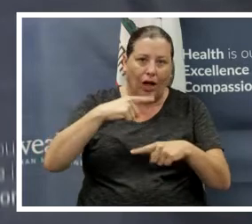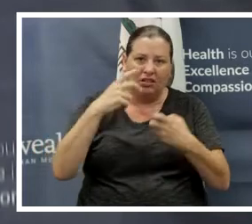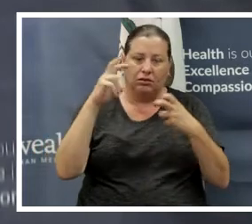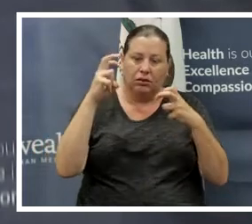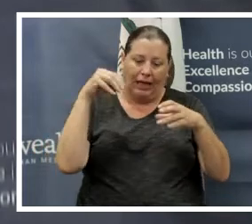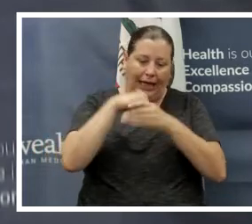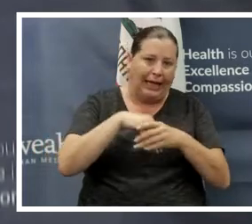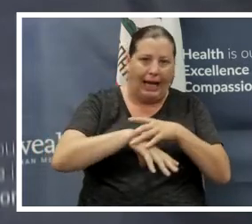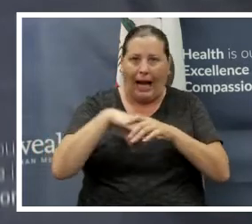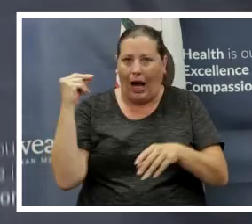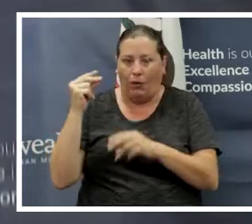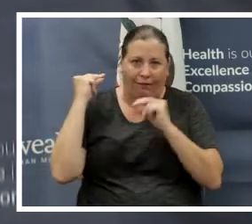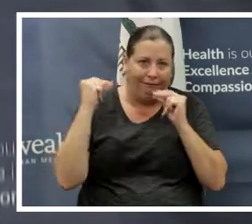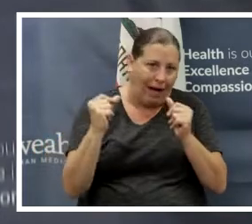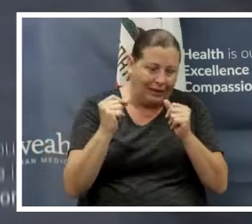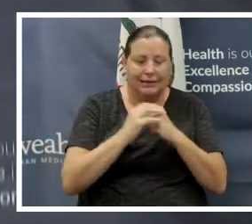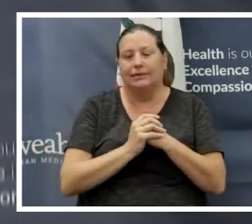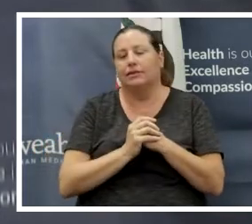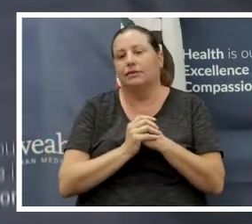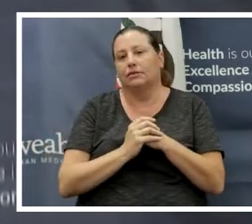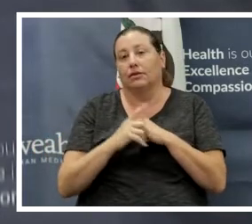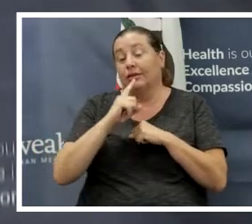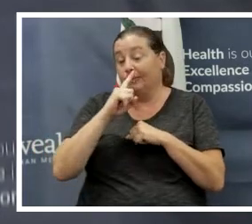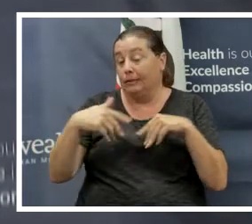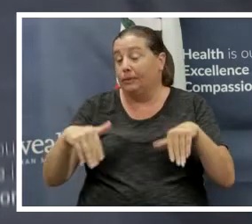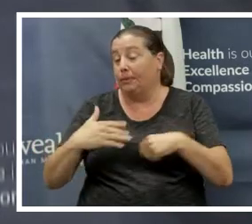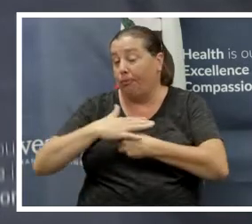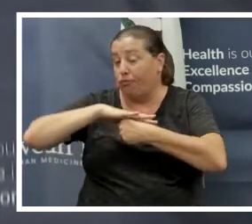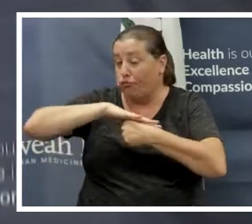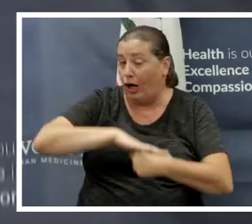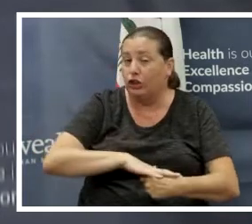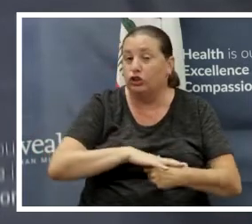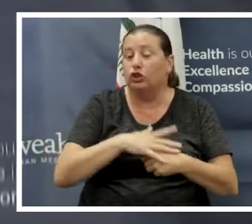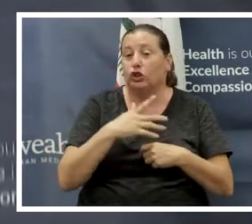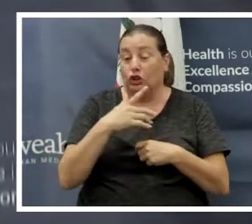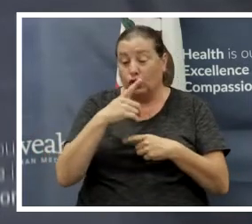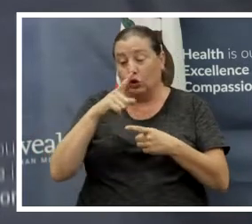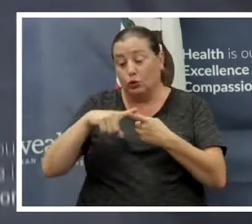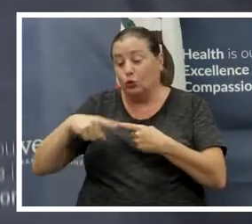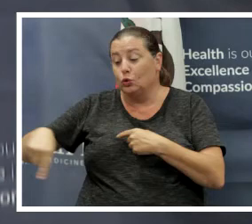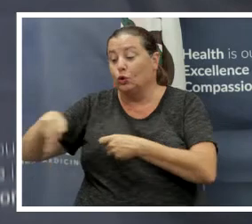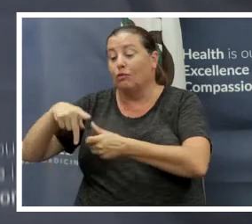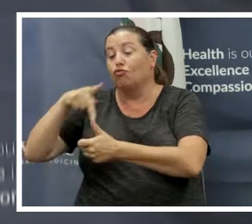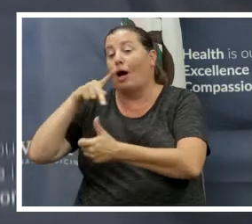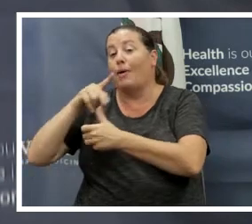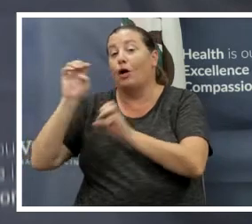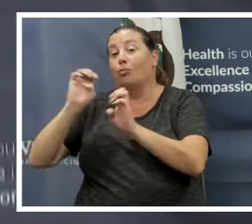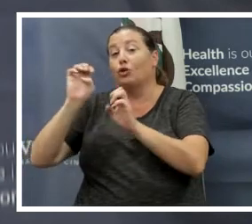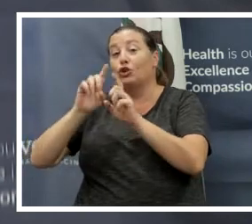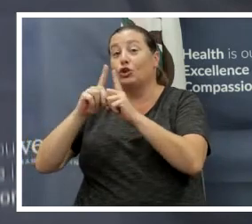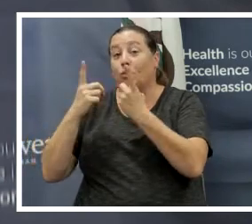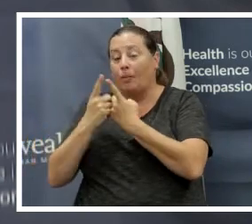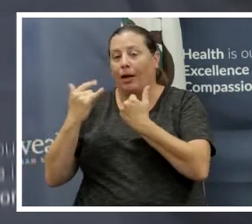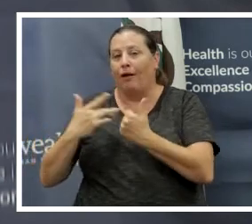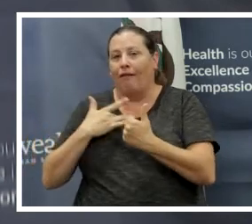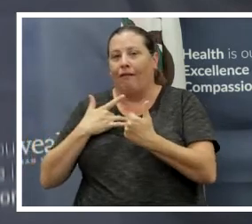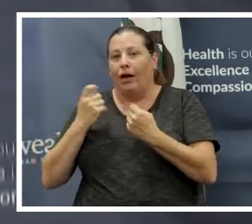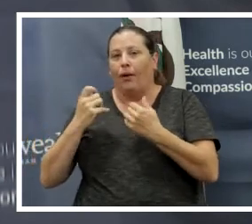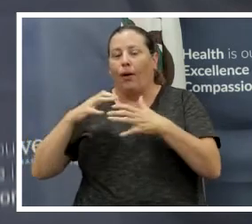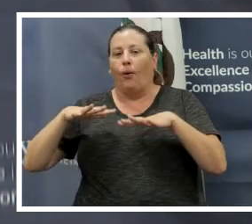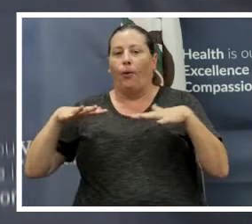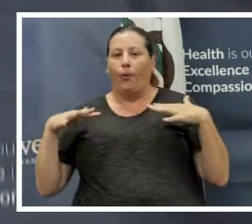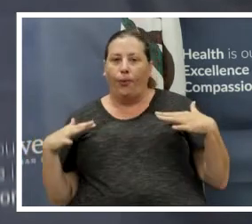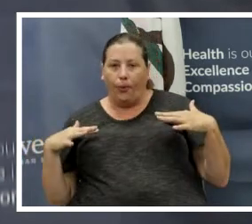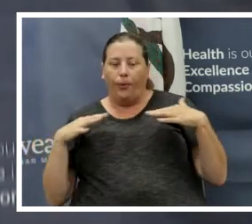in and out as quickly as possible, and that really took some pressure off of the primary emergency department. And then just several months ago,